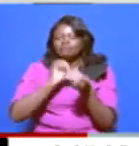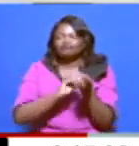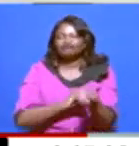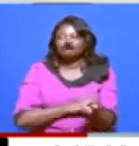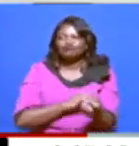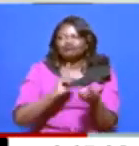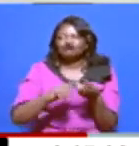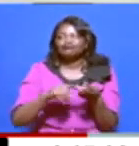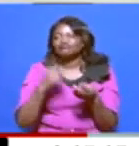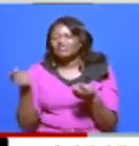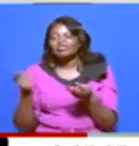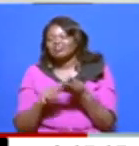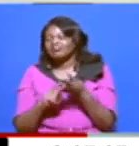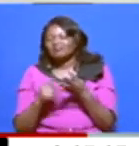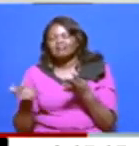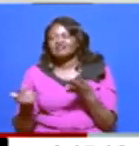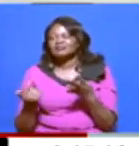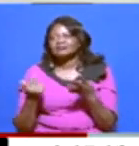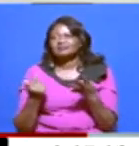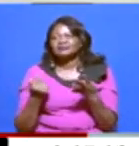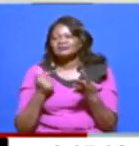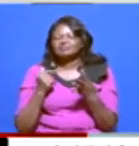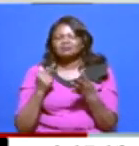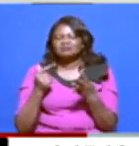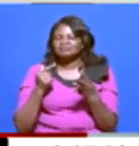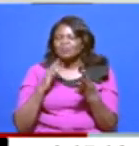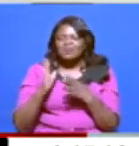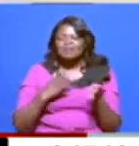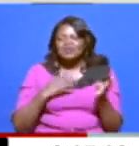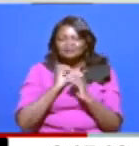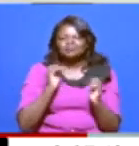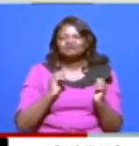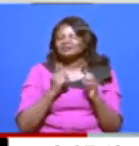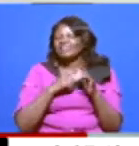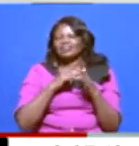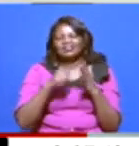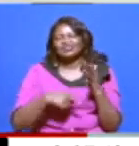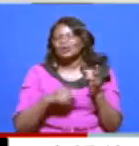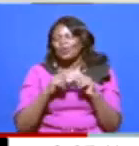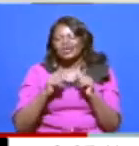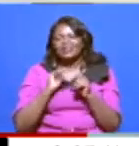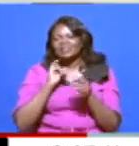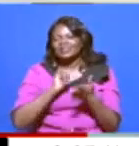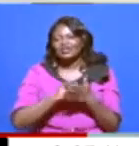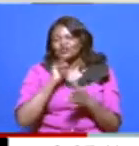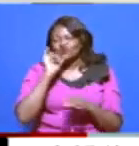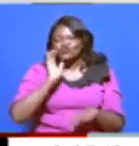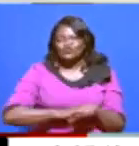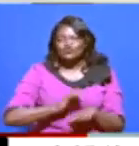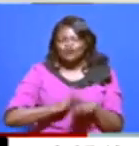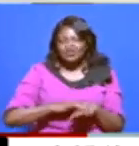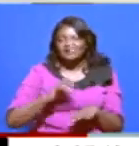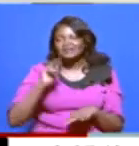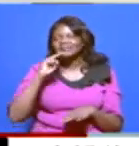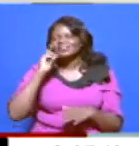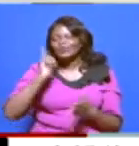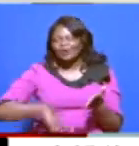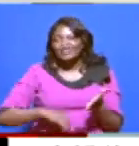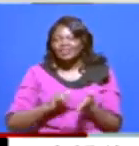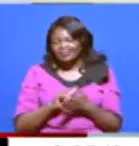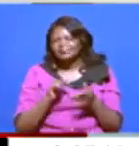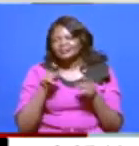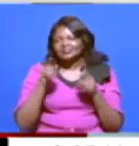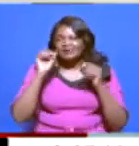mende, kaffir and sipangwingwi are among the outlawed words and phrases which NCIC says have the potential